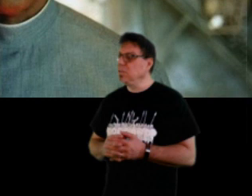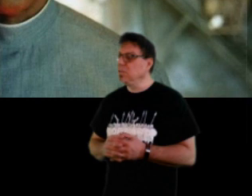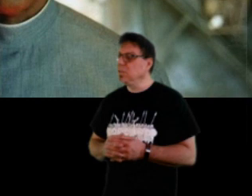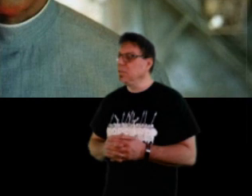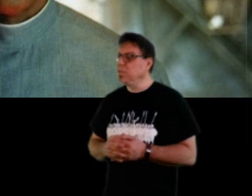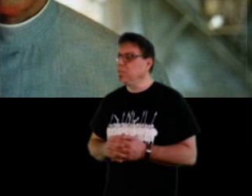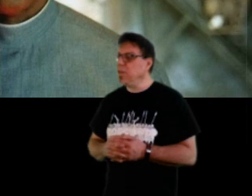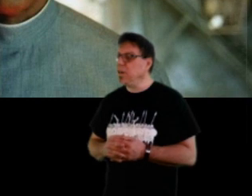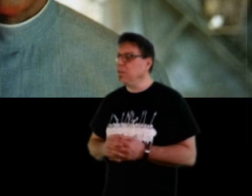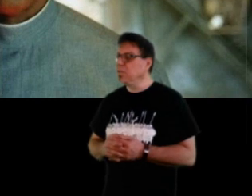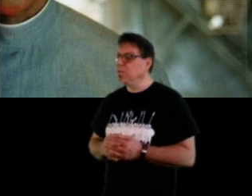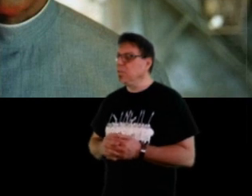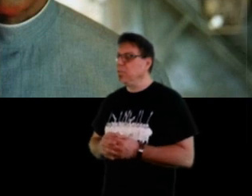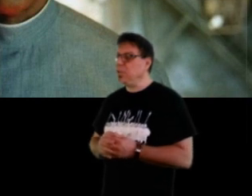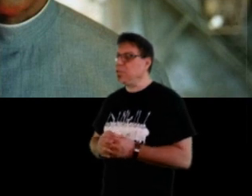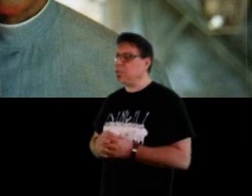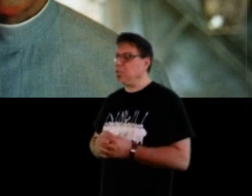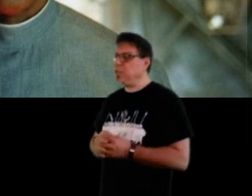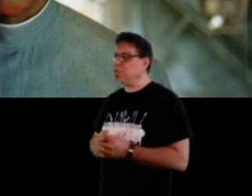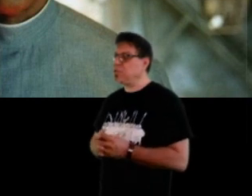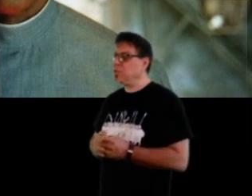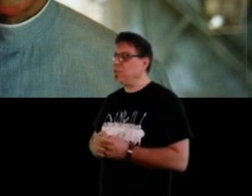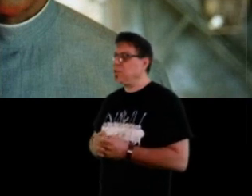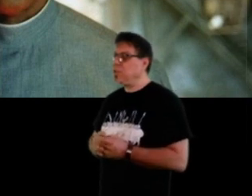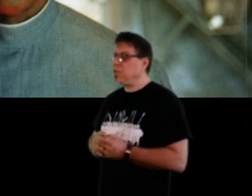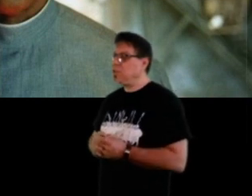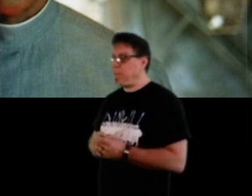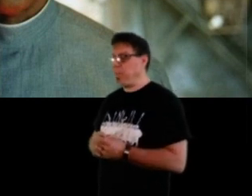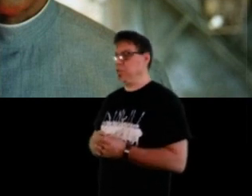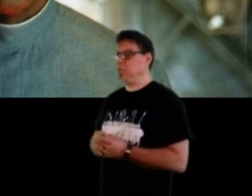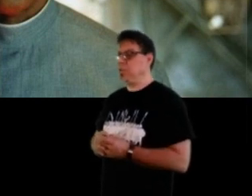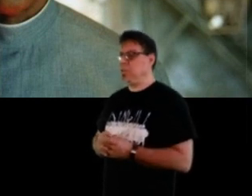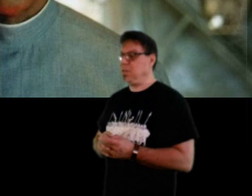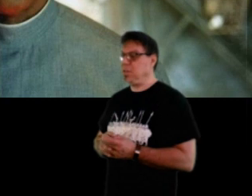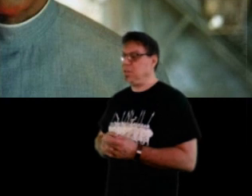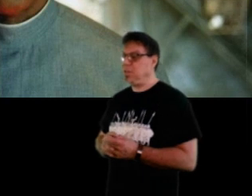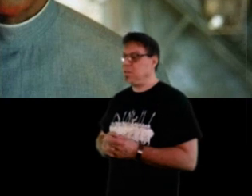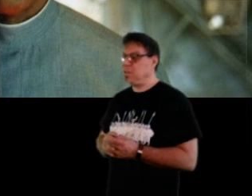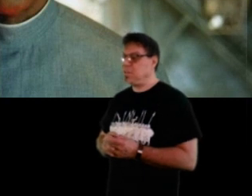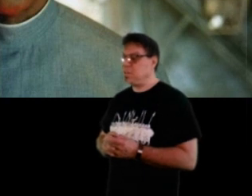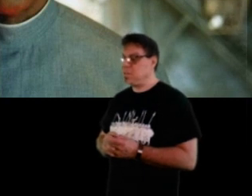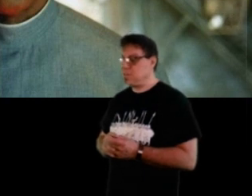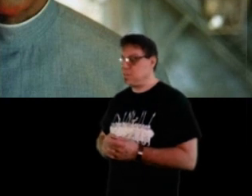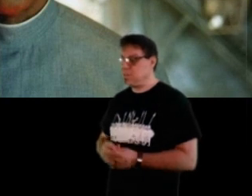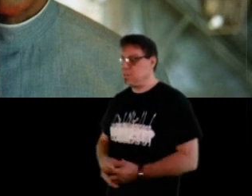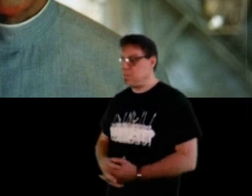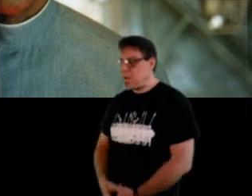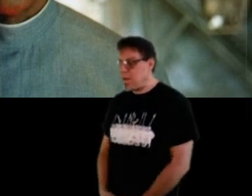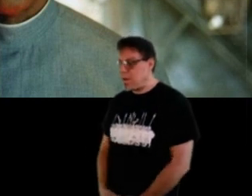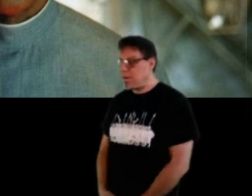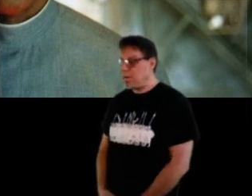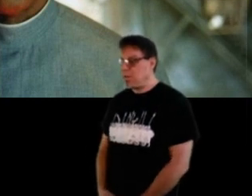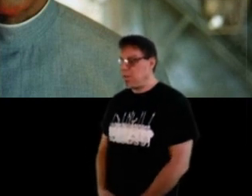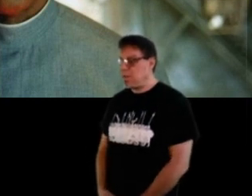call their religious leaders shepherds. And did you know that our